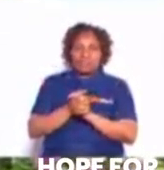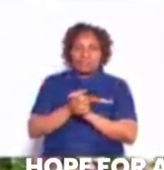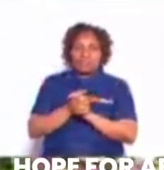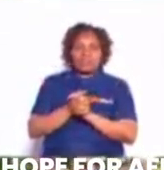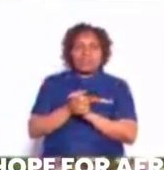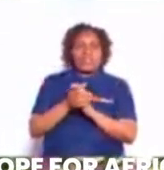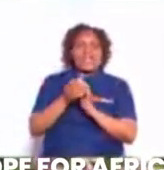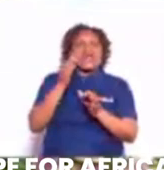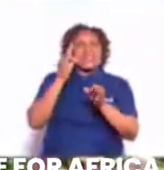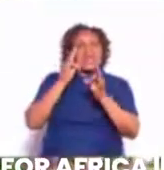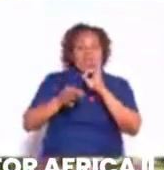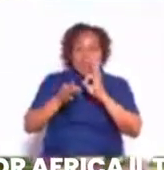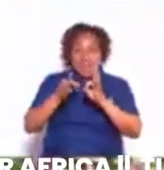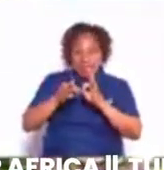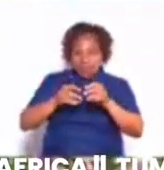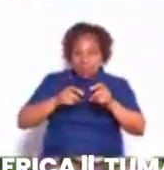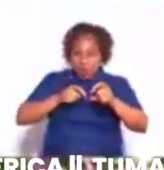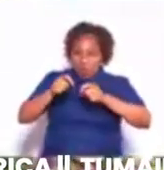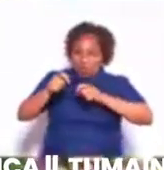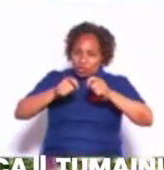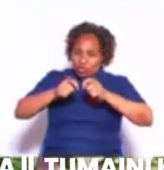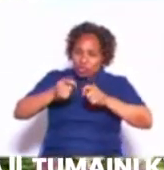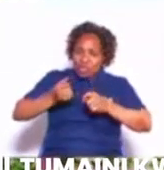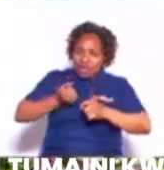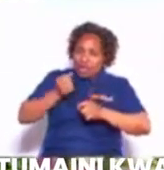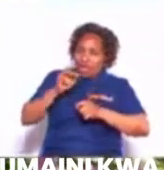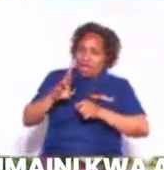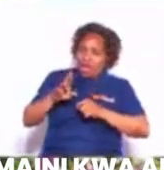If she could control her emotion,